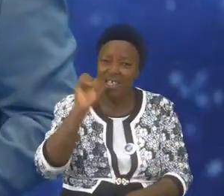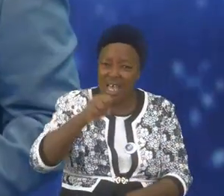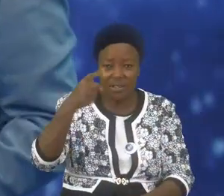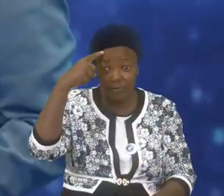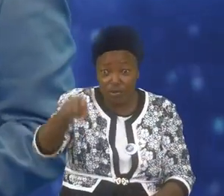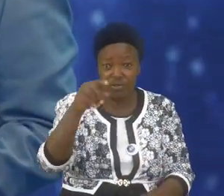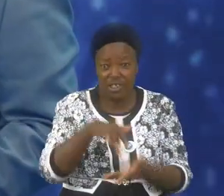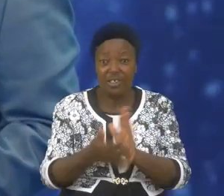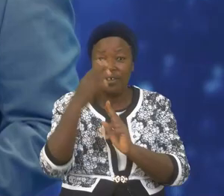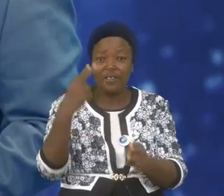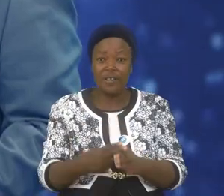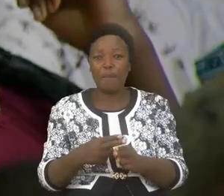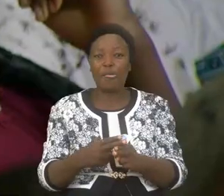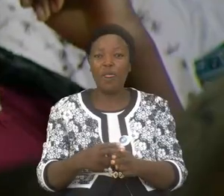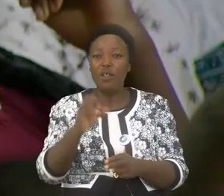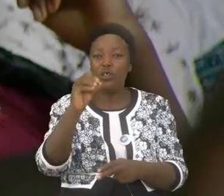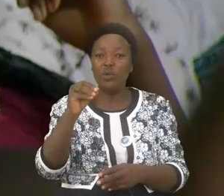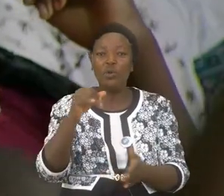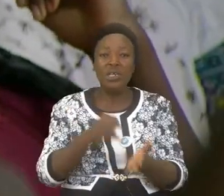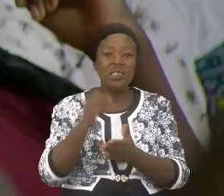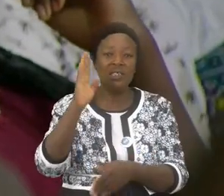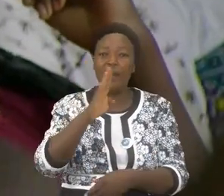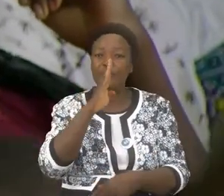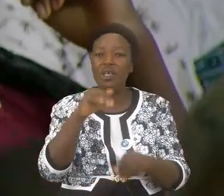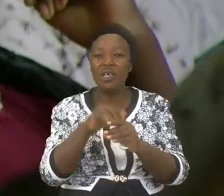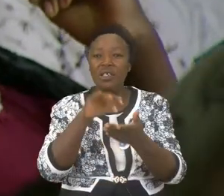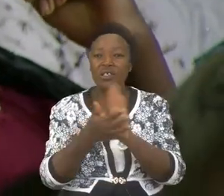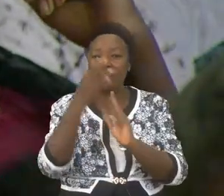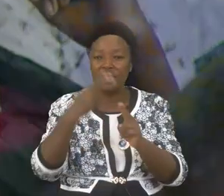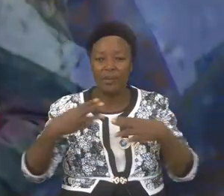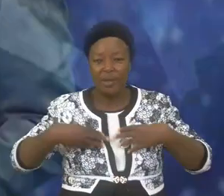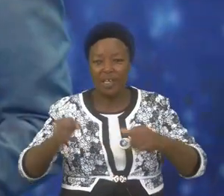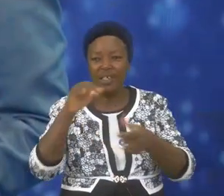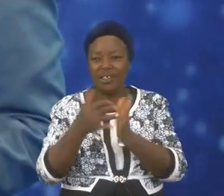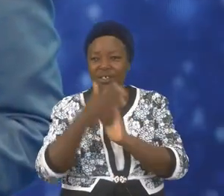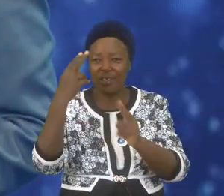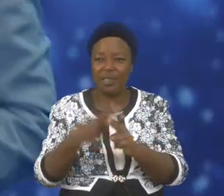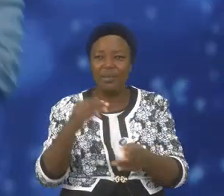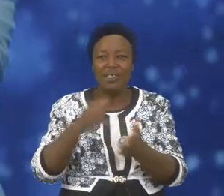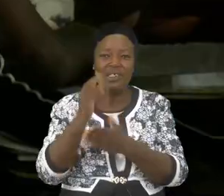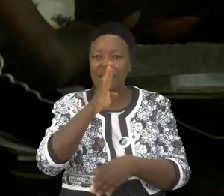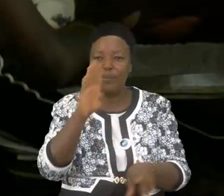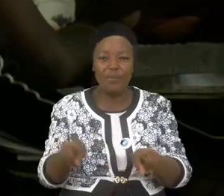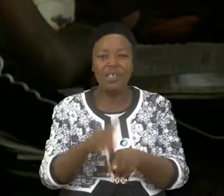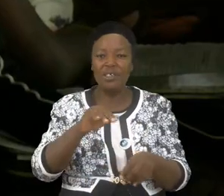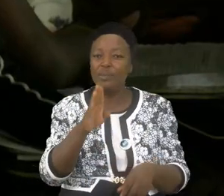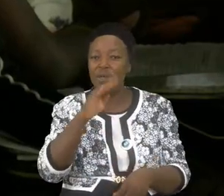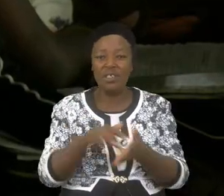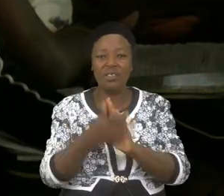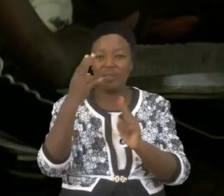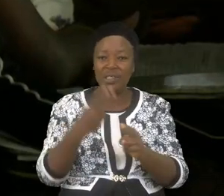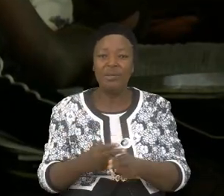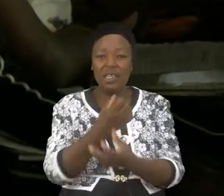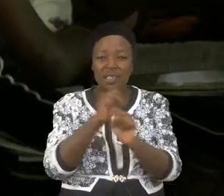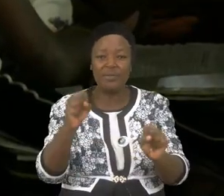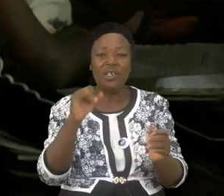Amen. Healing, amen, it shall be. Amen. Salvation, amen, it shall be. Your confusion